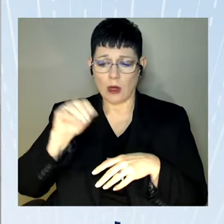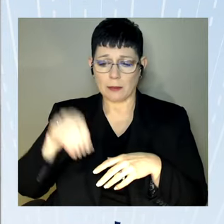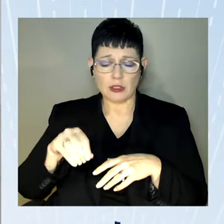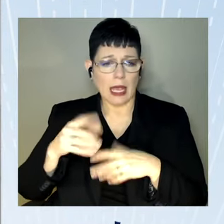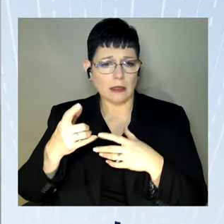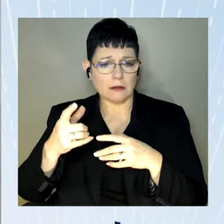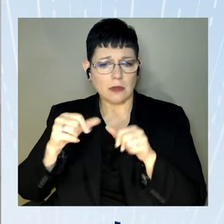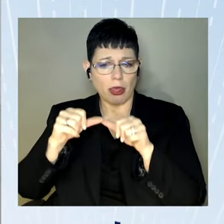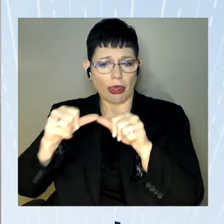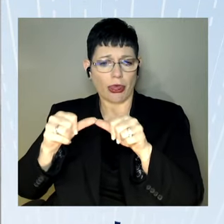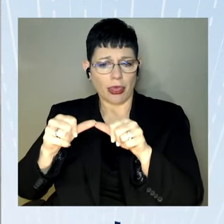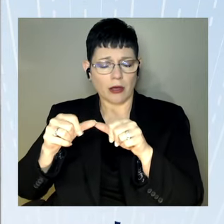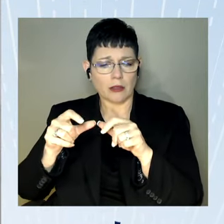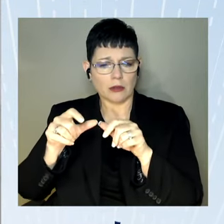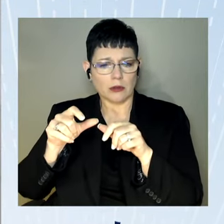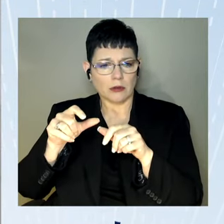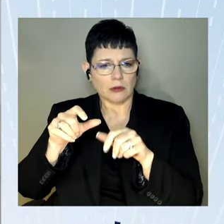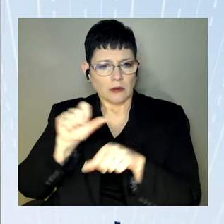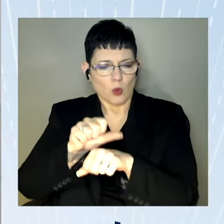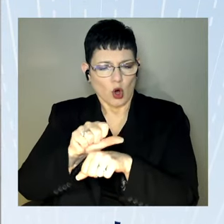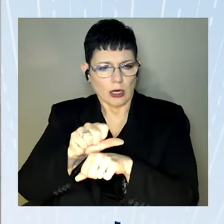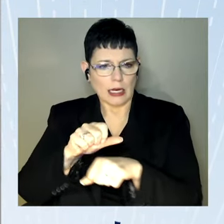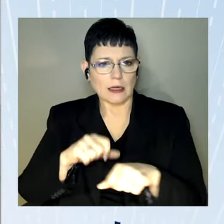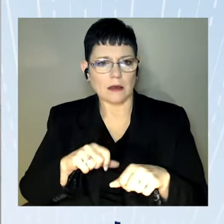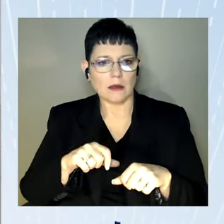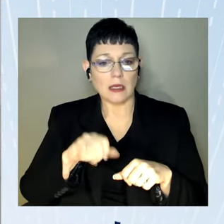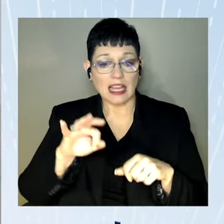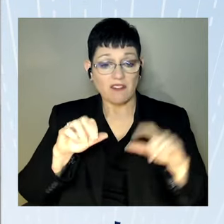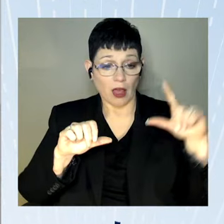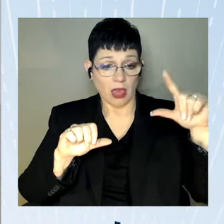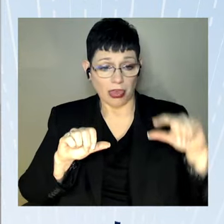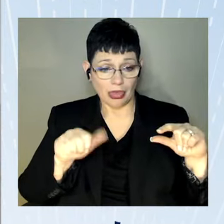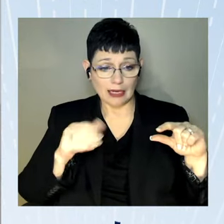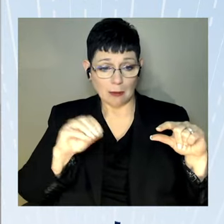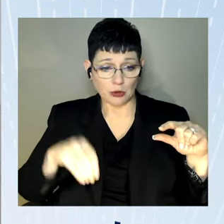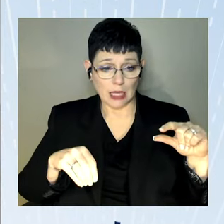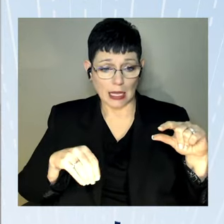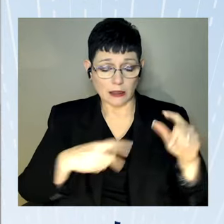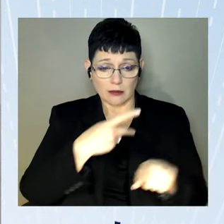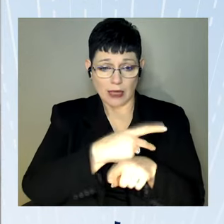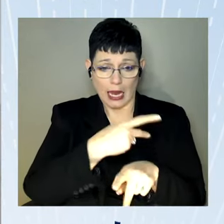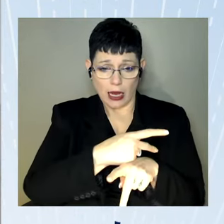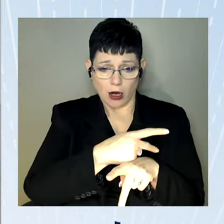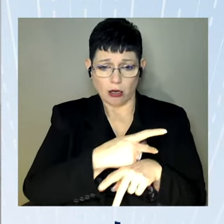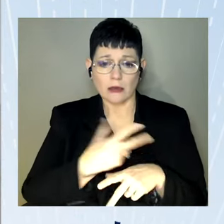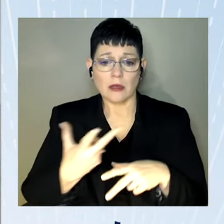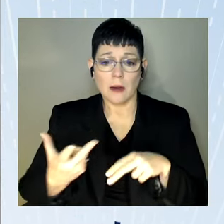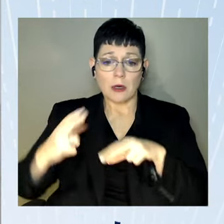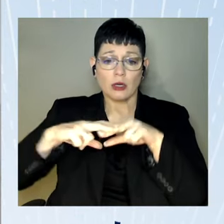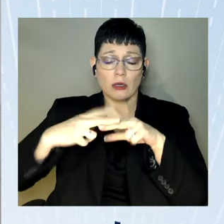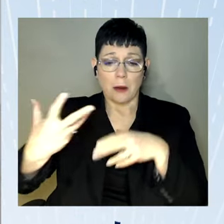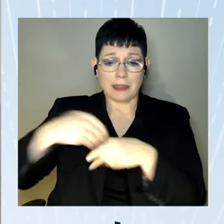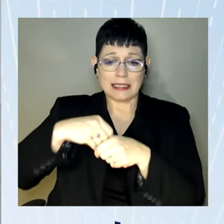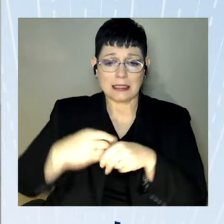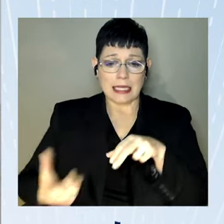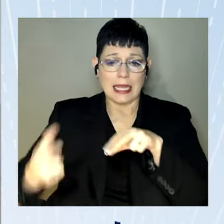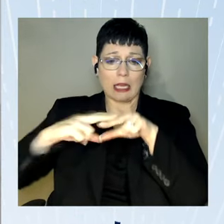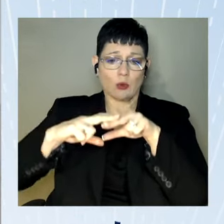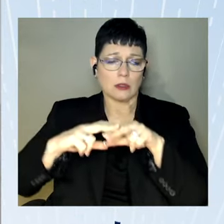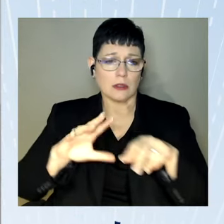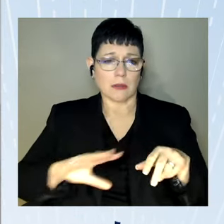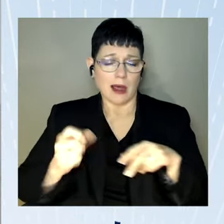child. For every 10% reduction in the cost of care, participation increases by up to